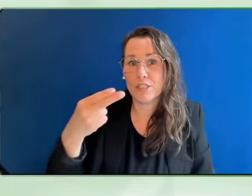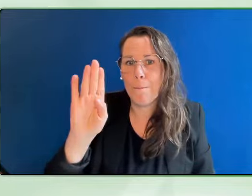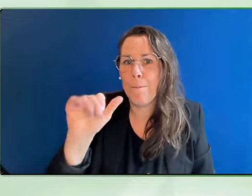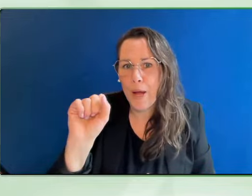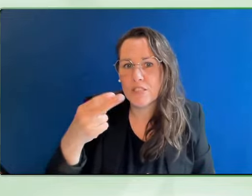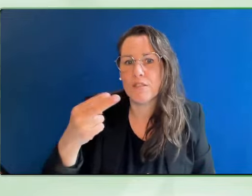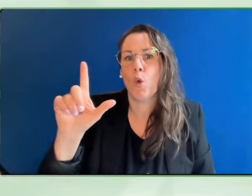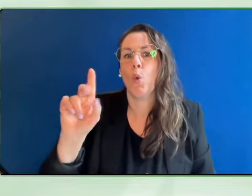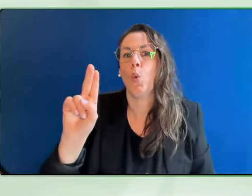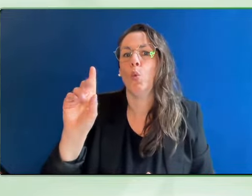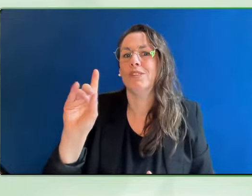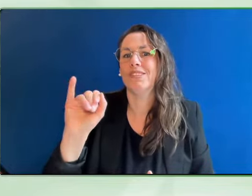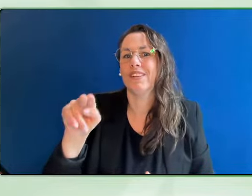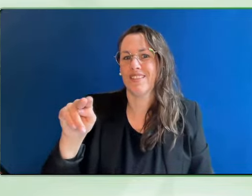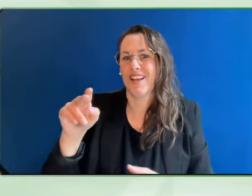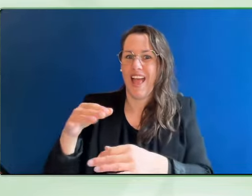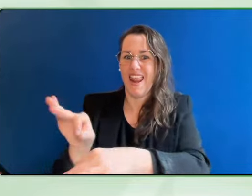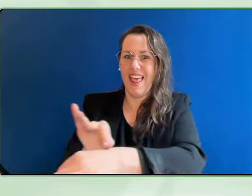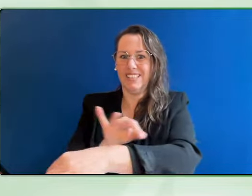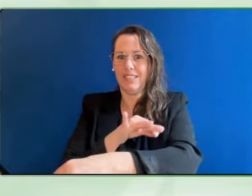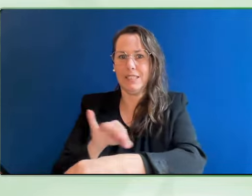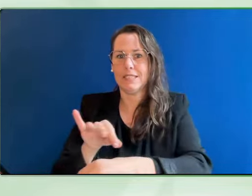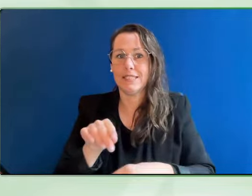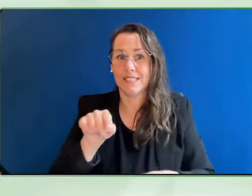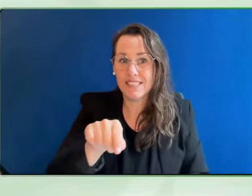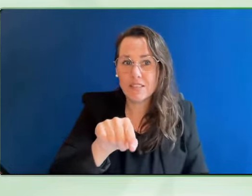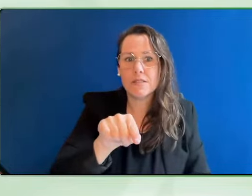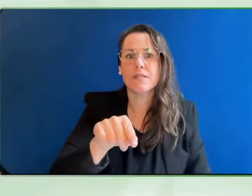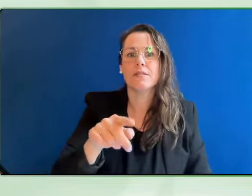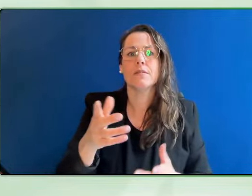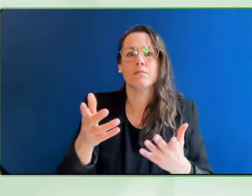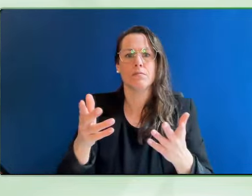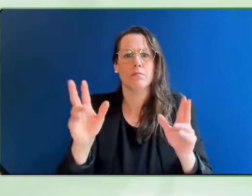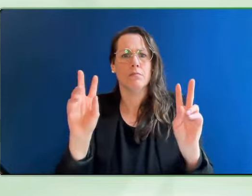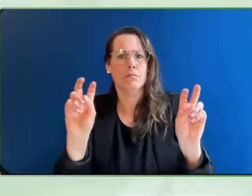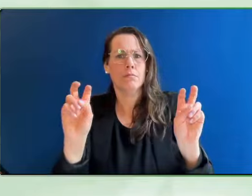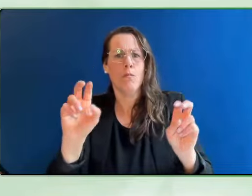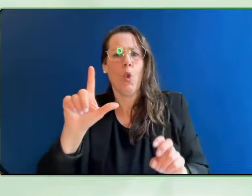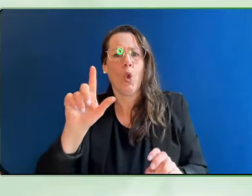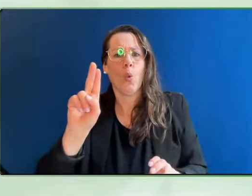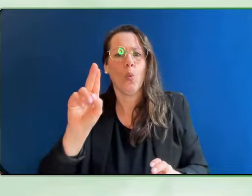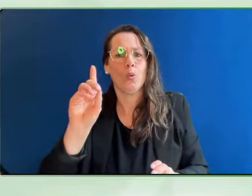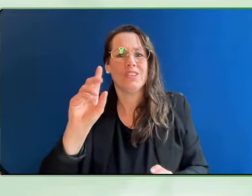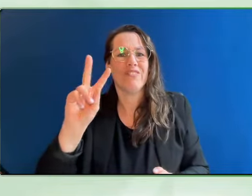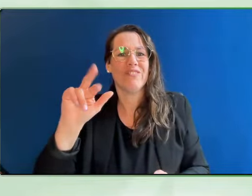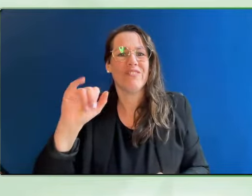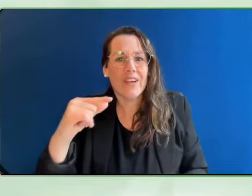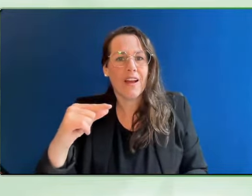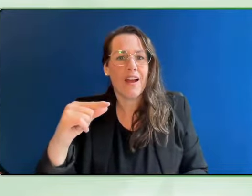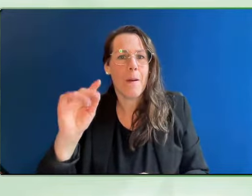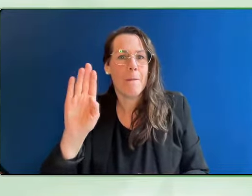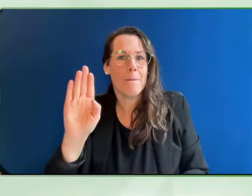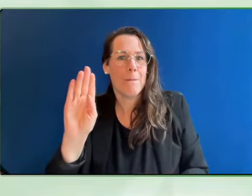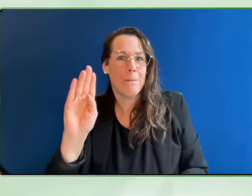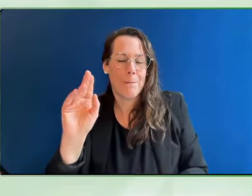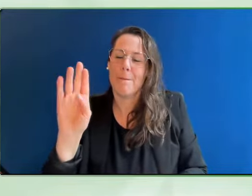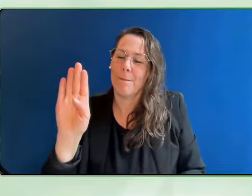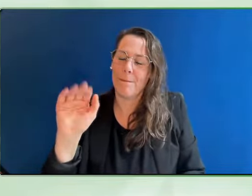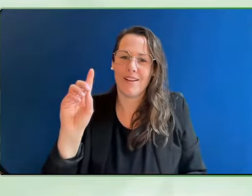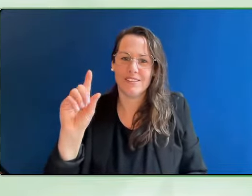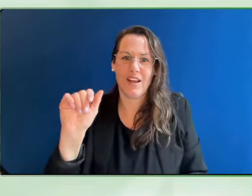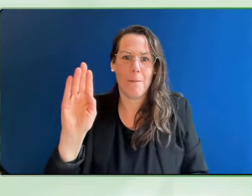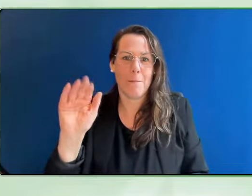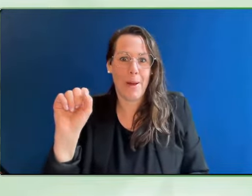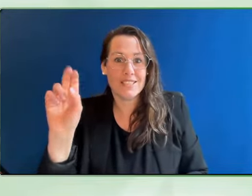my solo set as well. So altogether I made 13, 14 albums of my own music. I composed